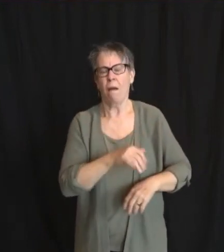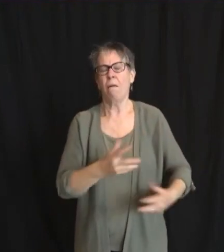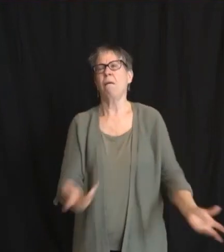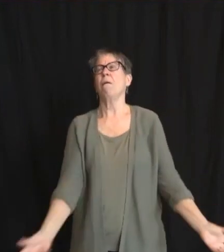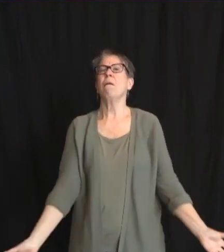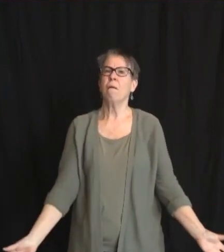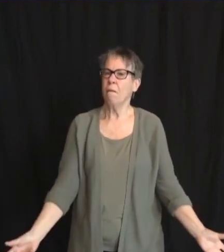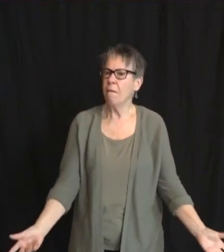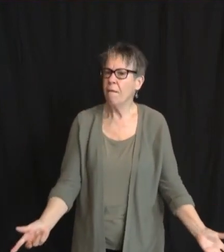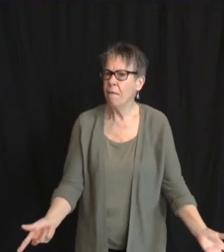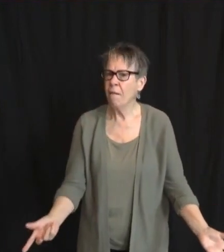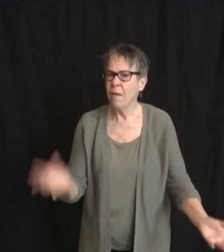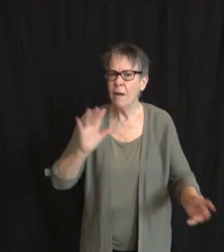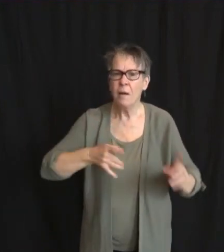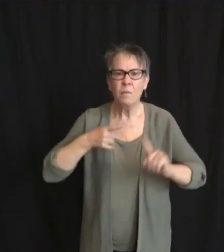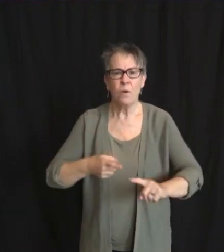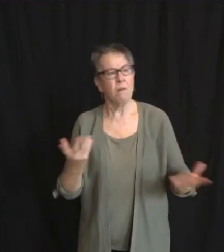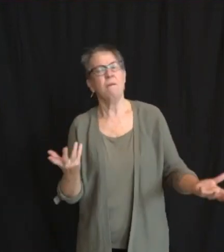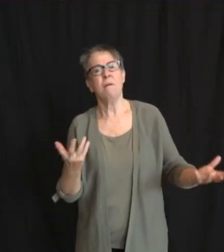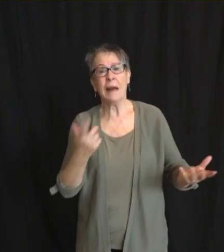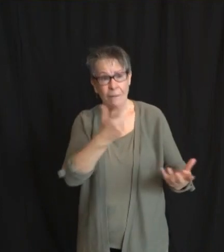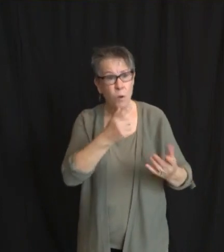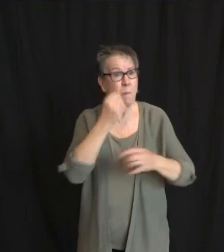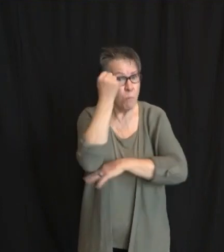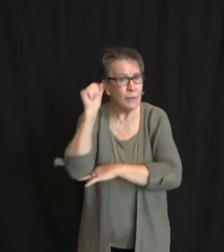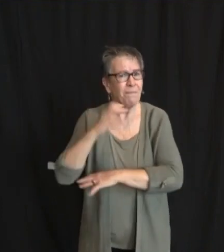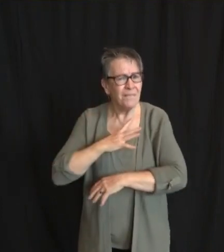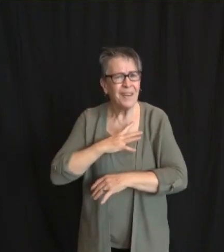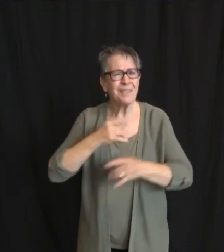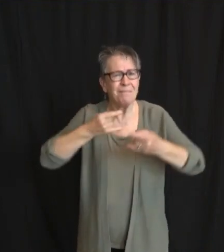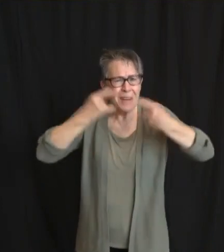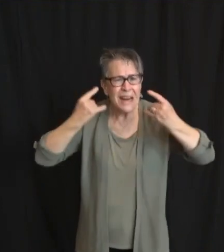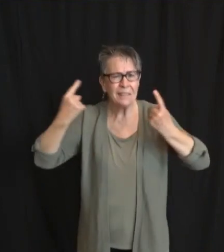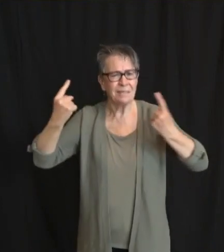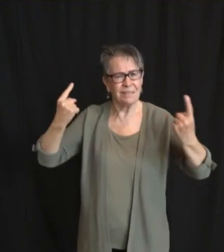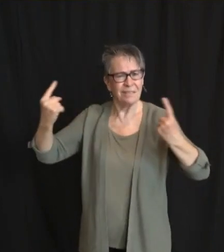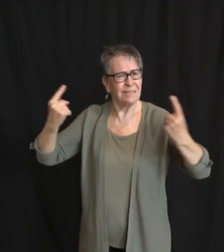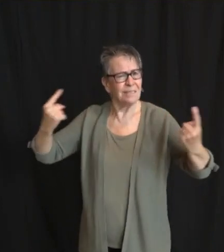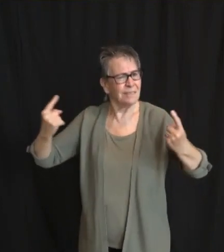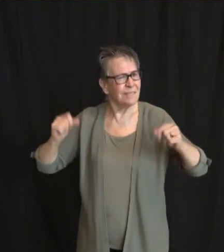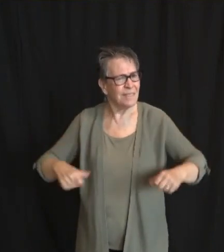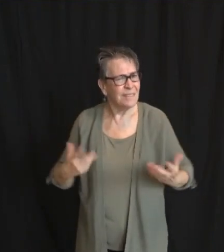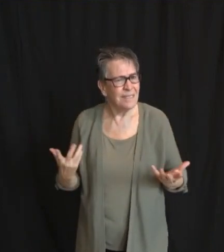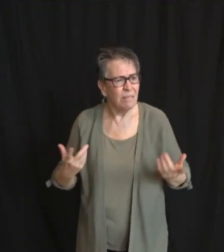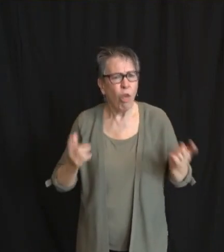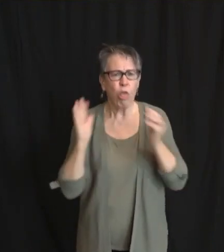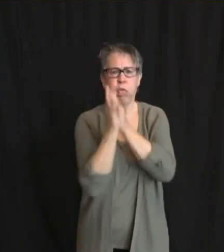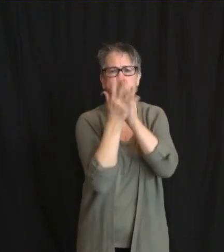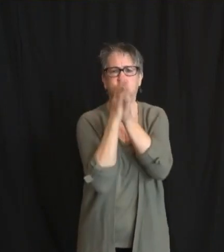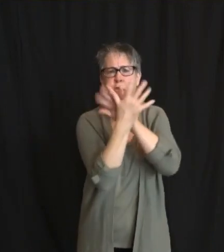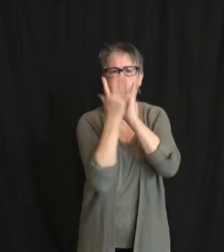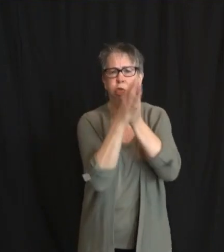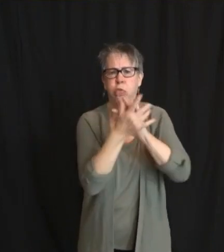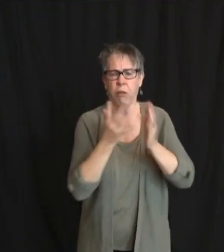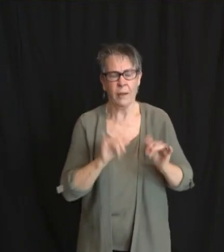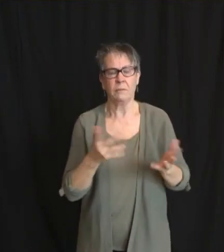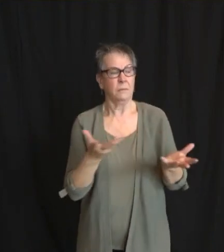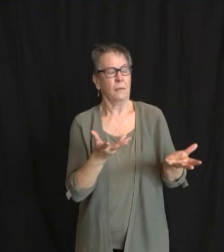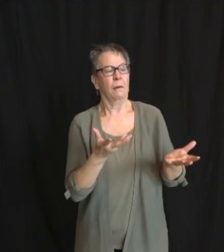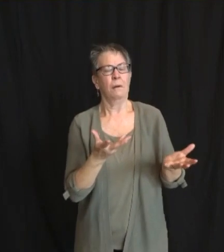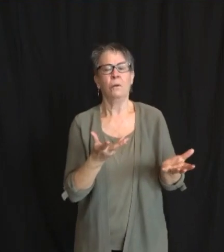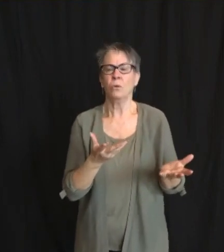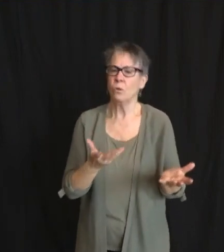is filed on a complaint summons and vetted through the, in this instance, Mercer County Prosecutor's Office.